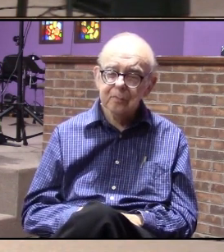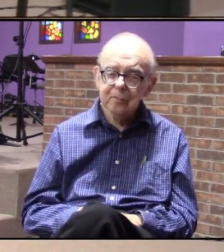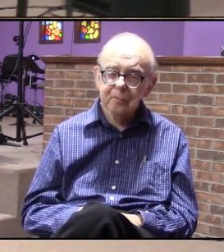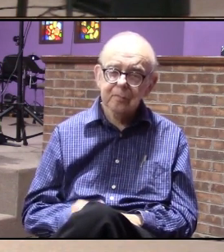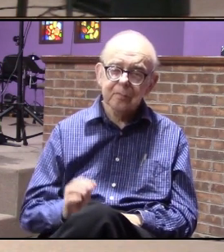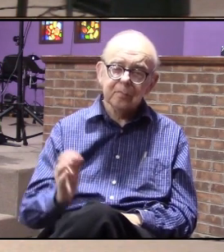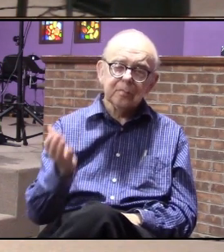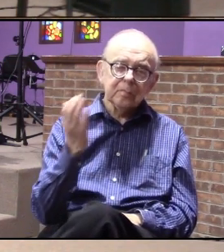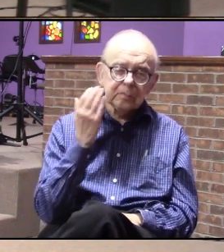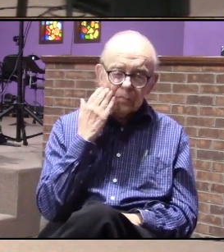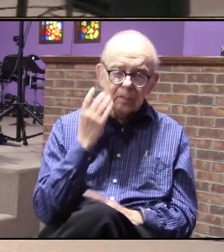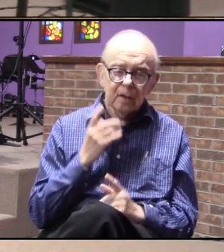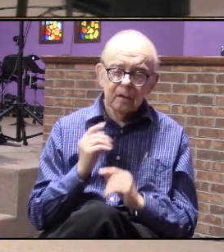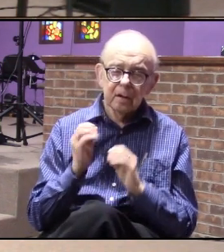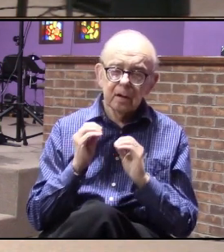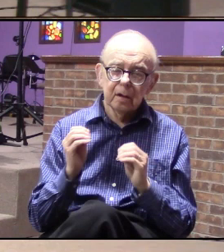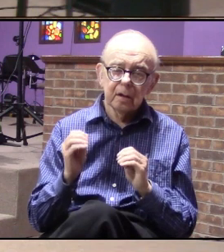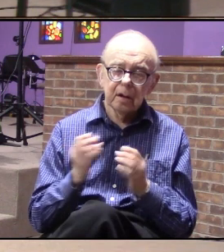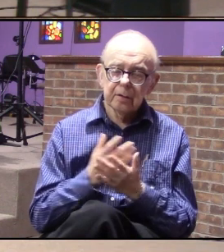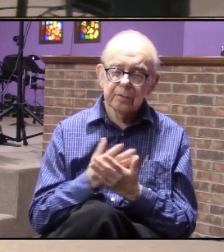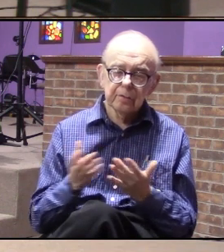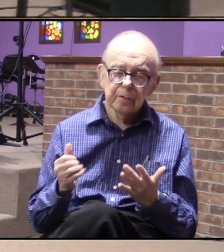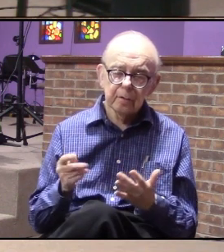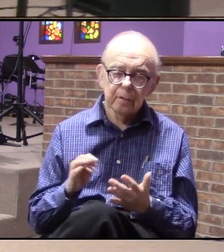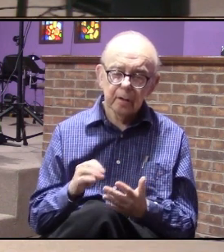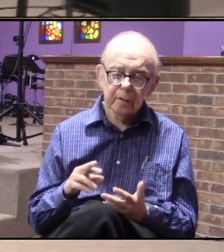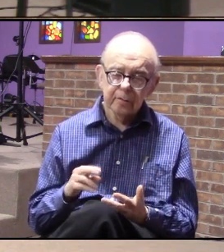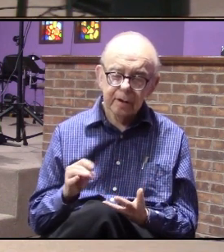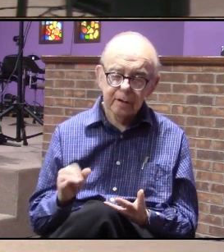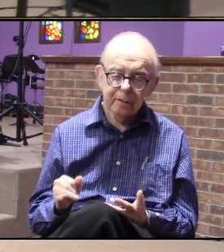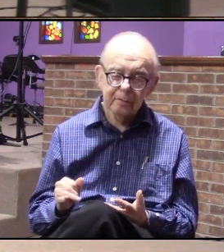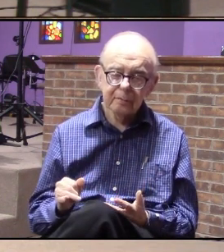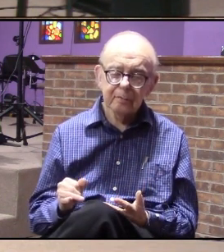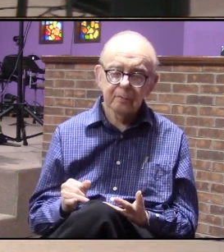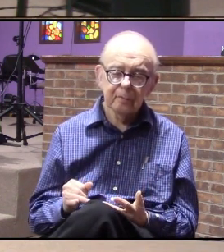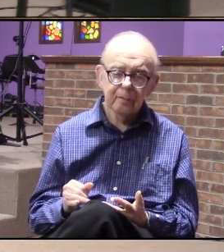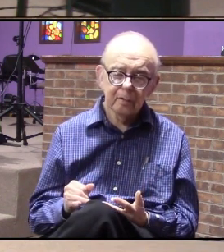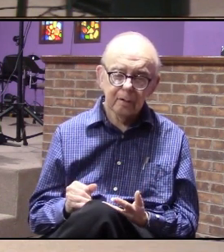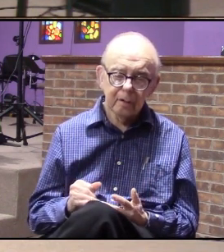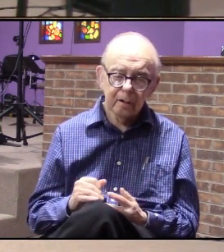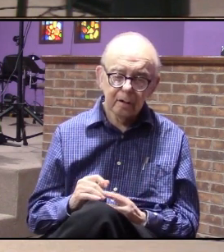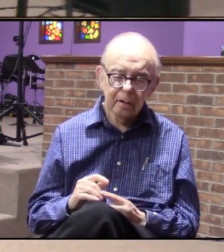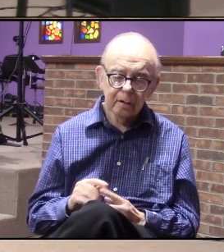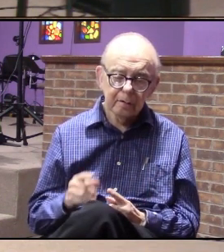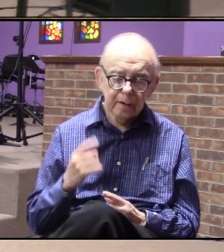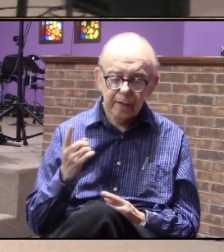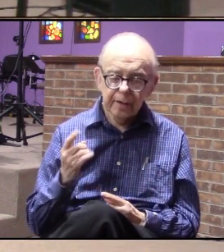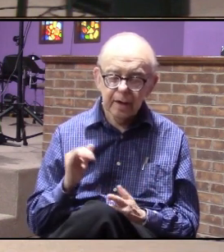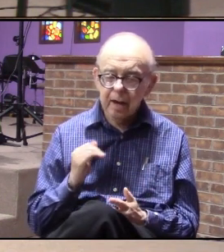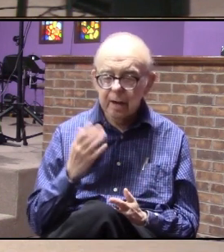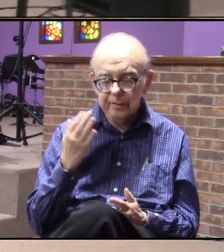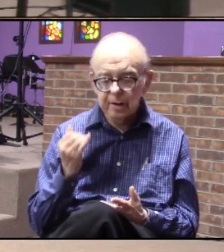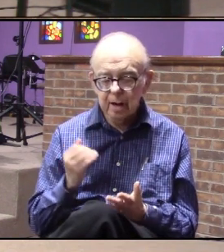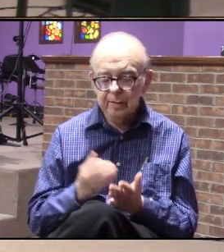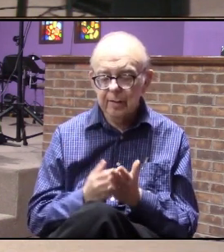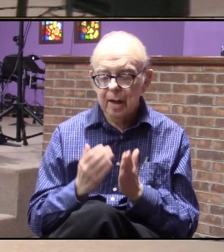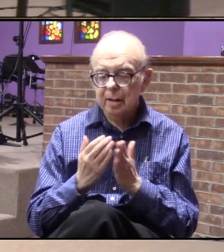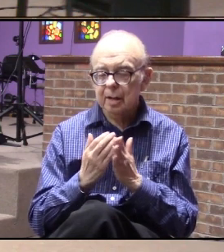I know you tried to teach me how to do the laundry, but I think I forgot that lesson.